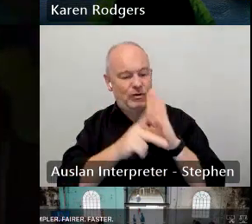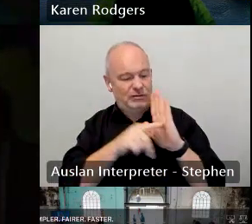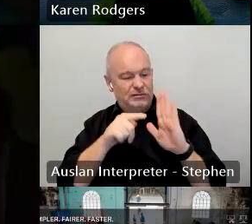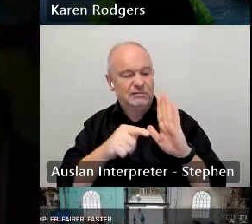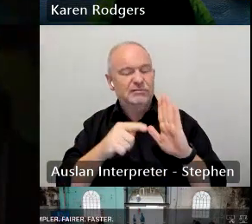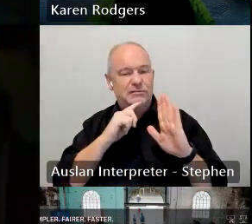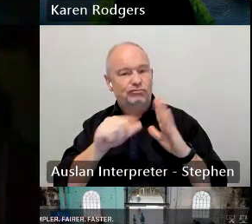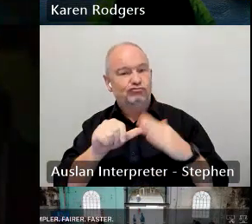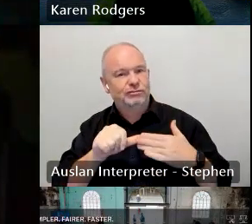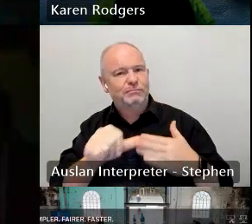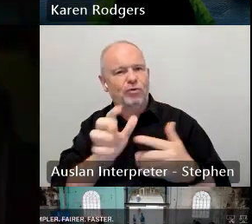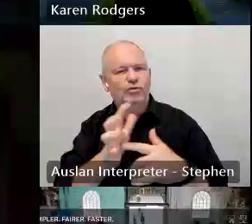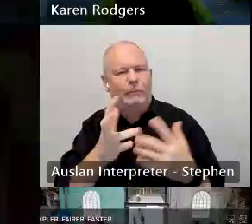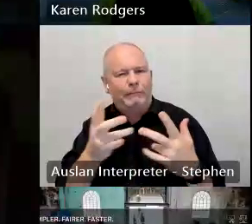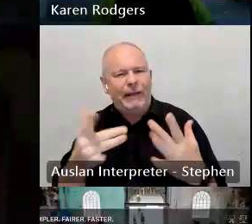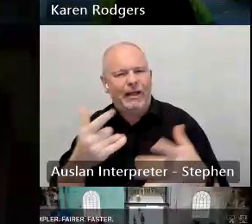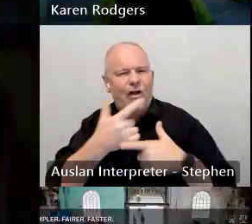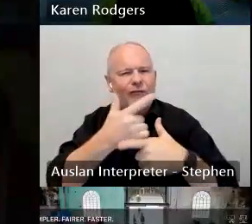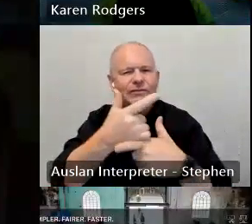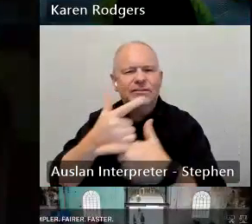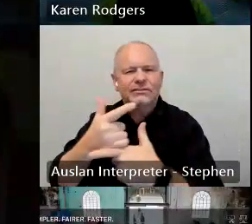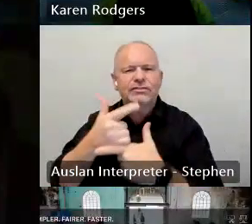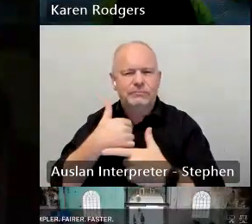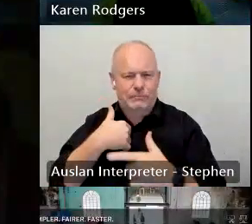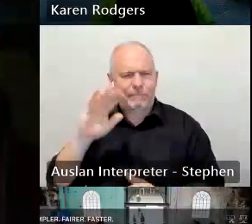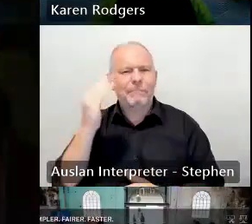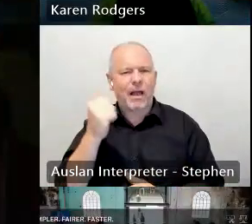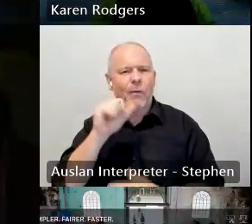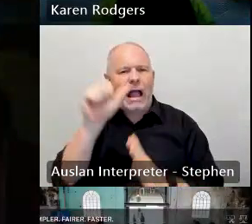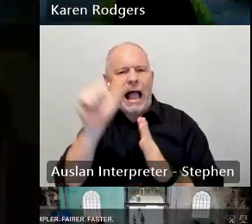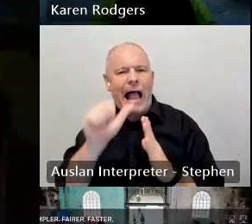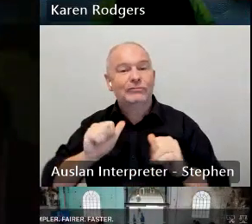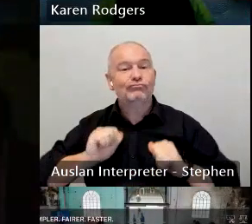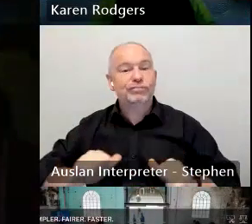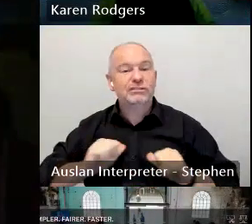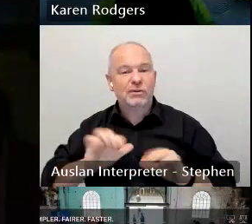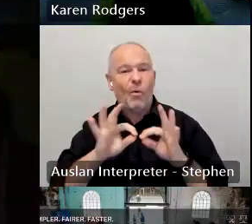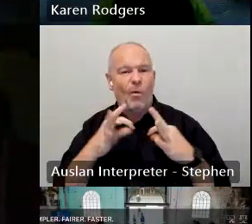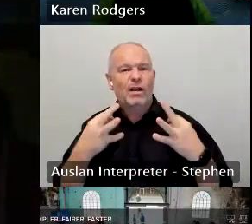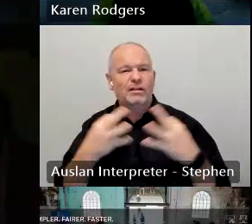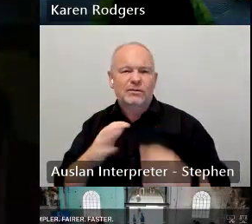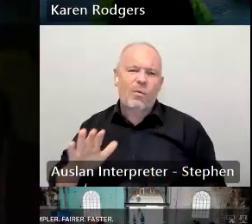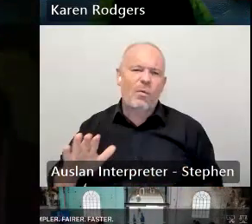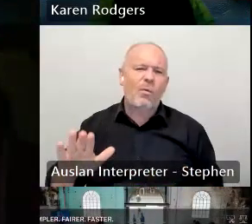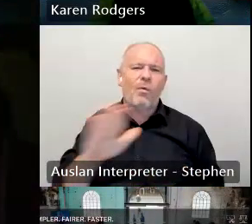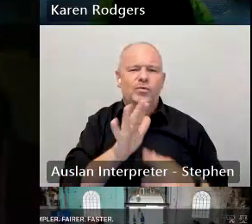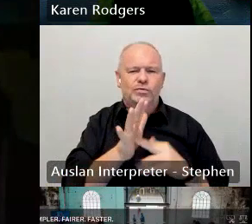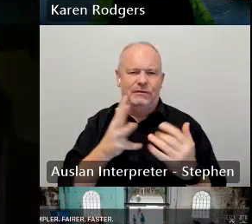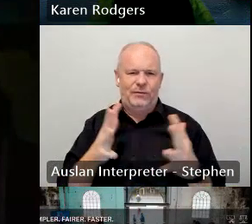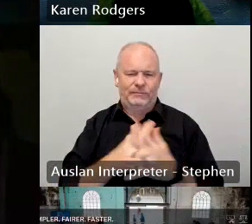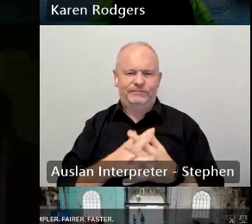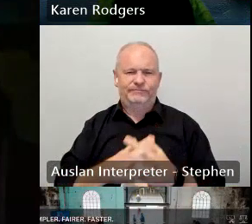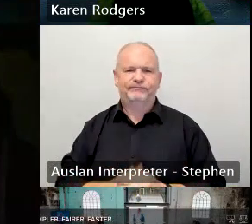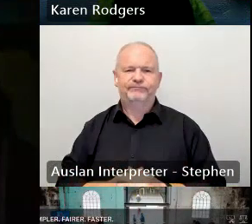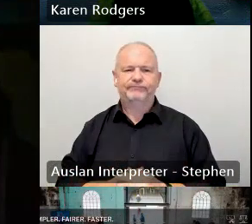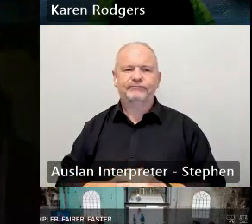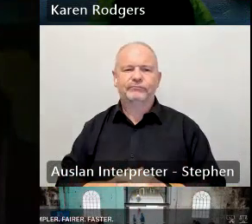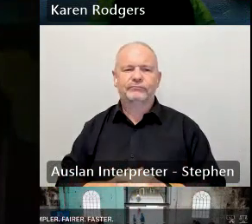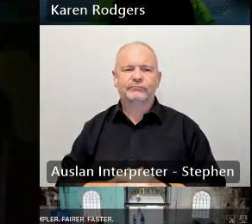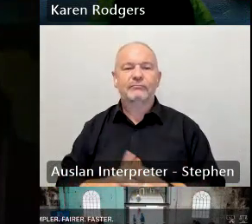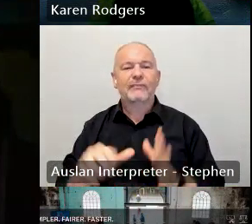responds to the many conversations we had with arts practitioners and organizations across the state. The